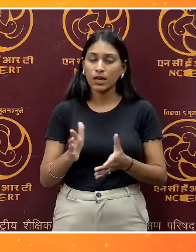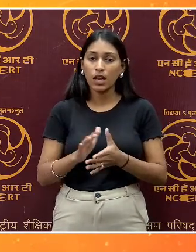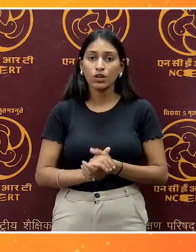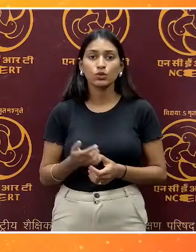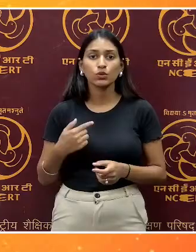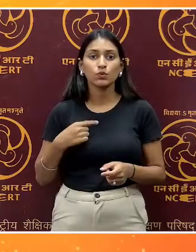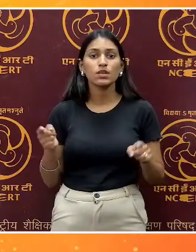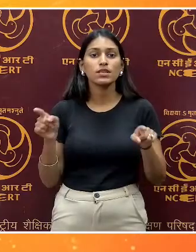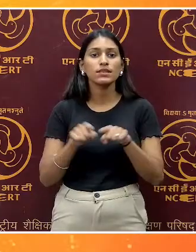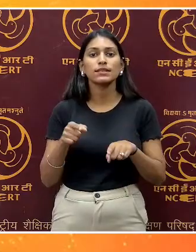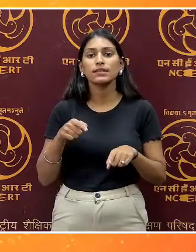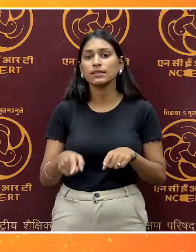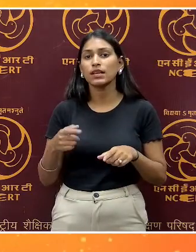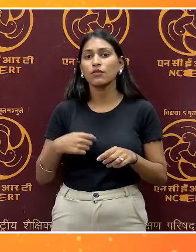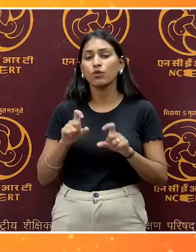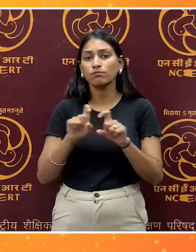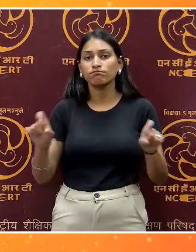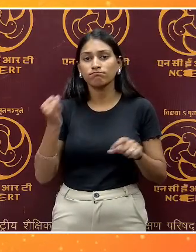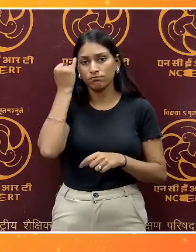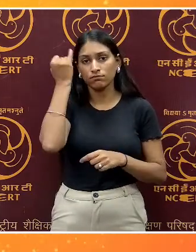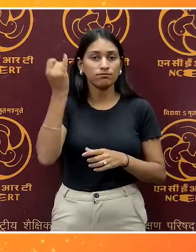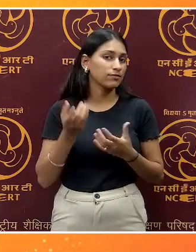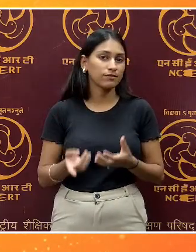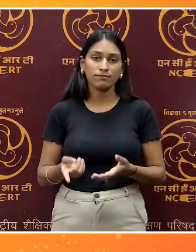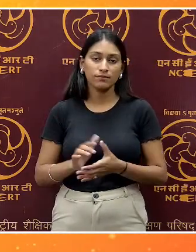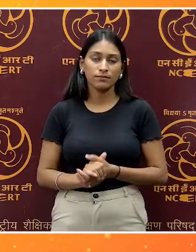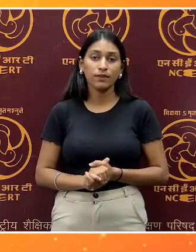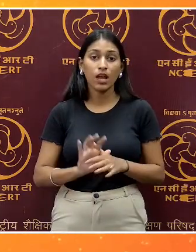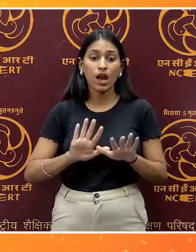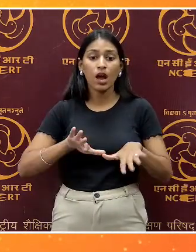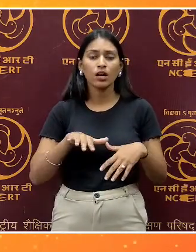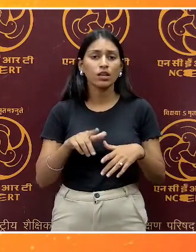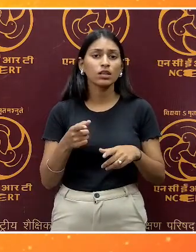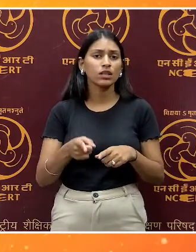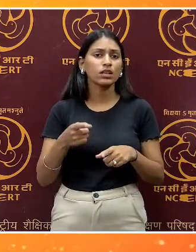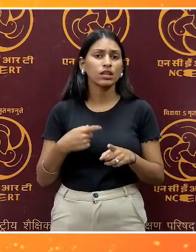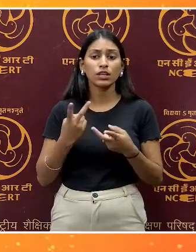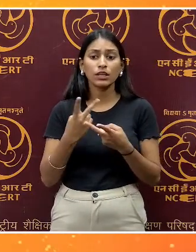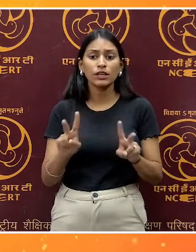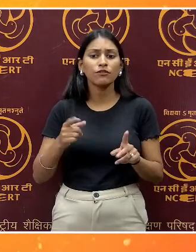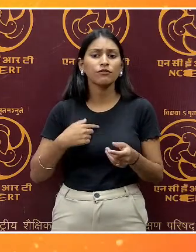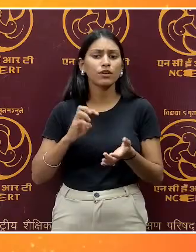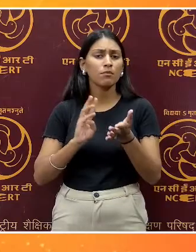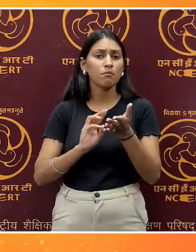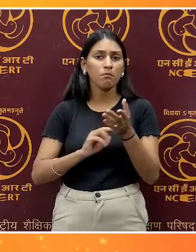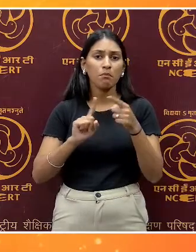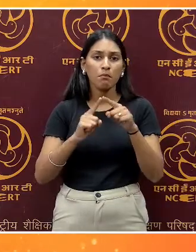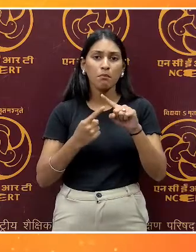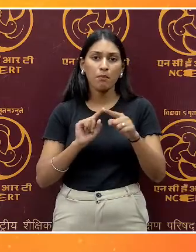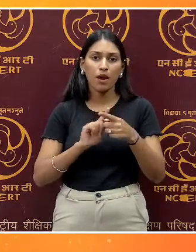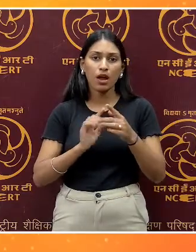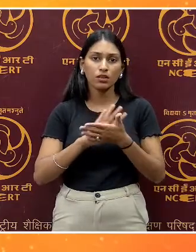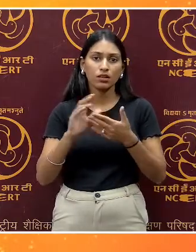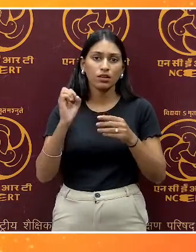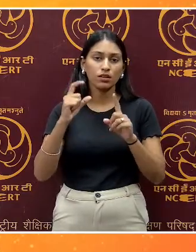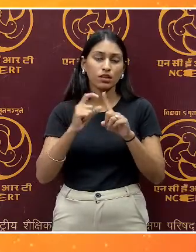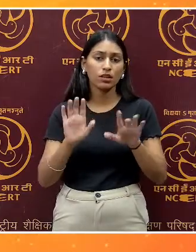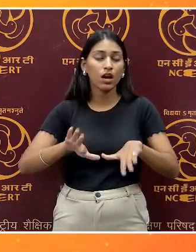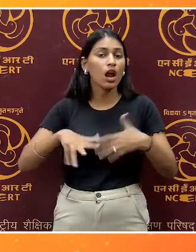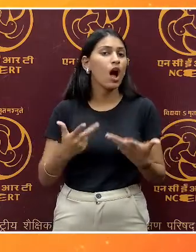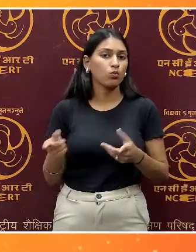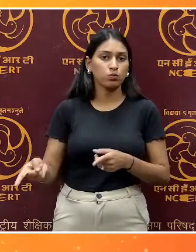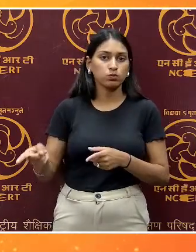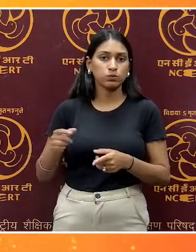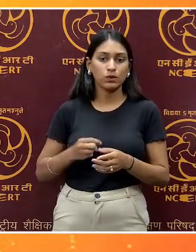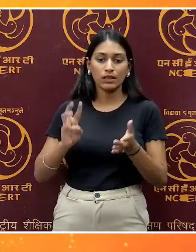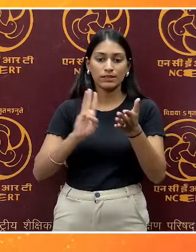we get a clear idea of how different determine the methods direction. lead us to same result. 4 meter east, 3